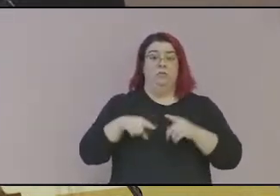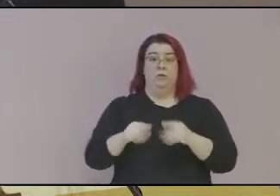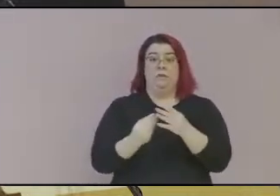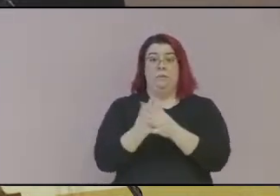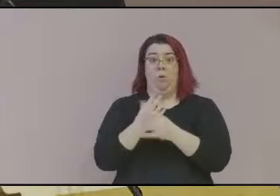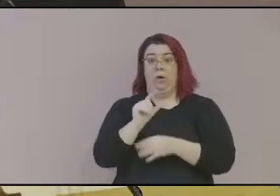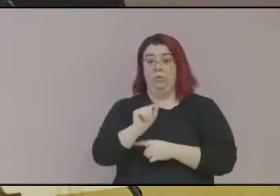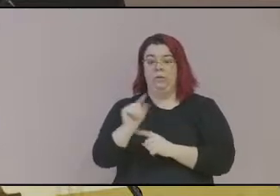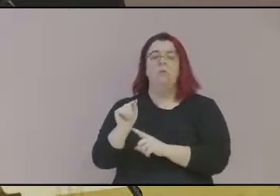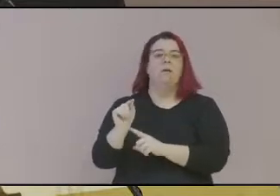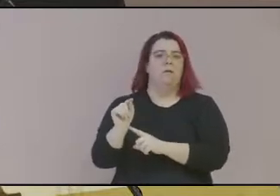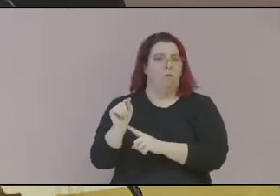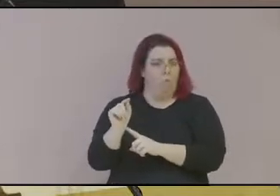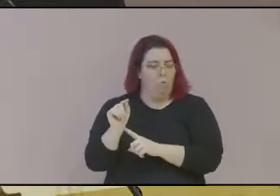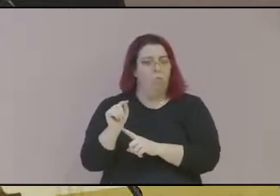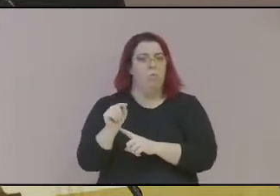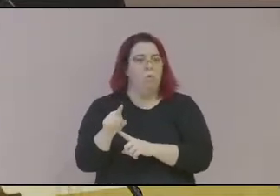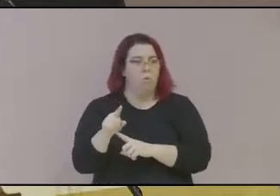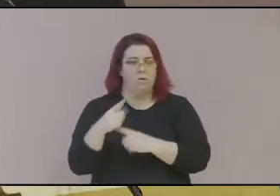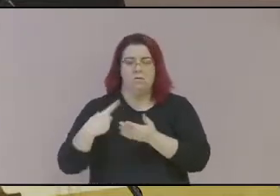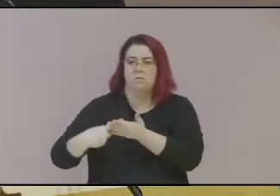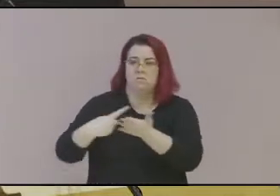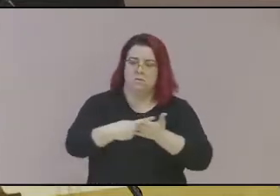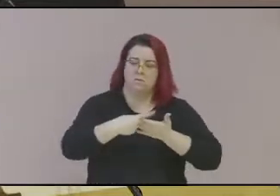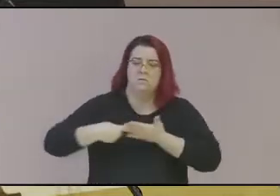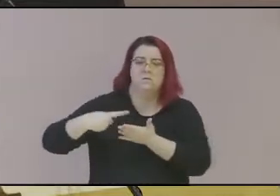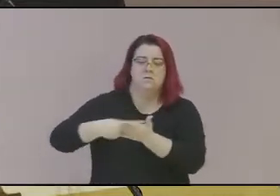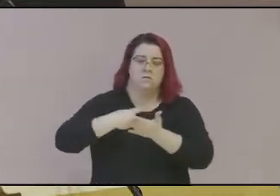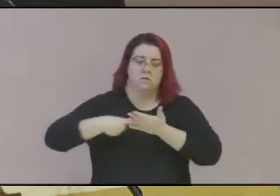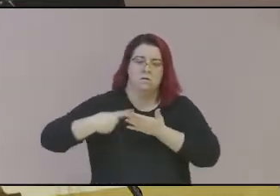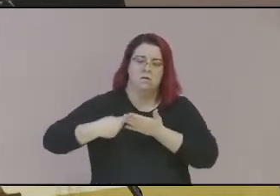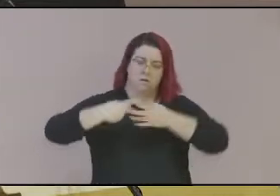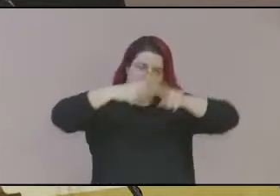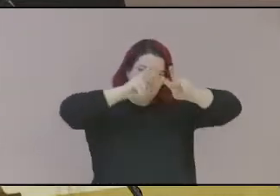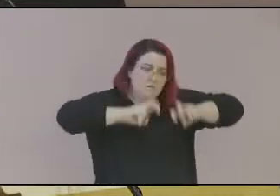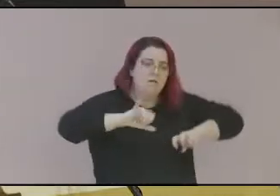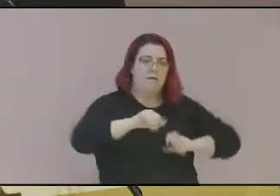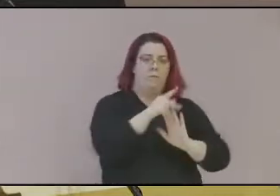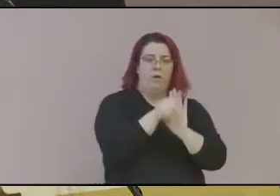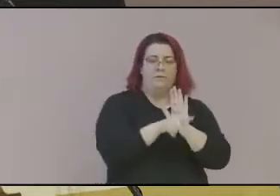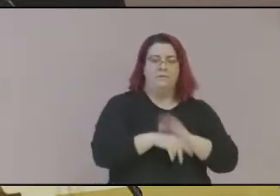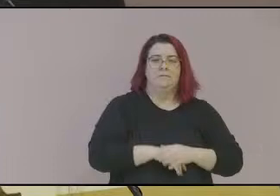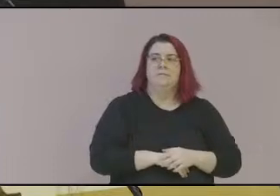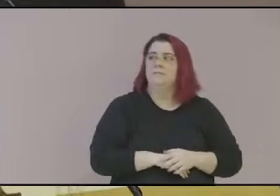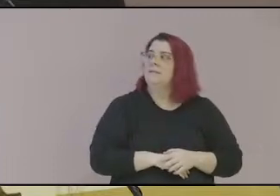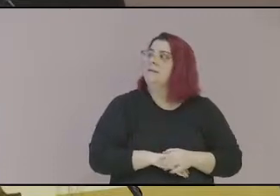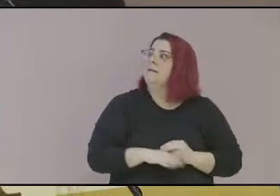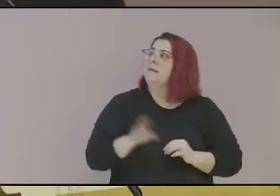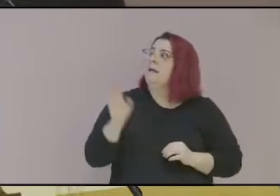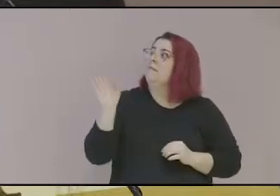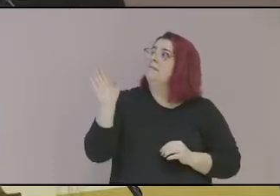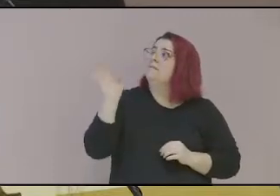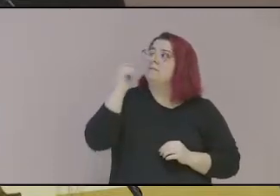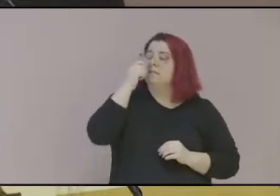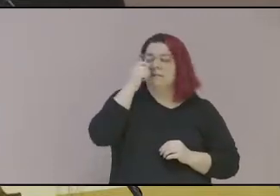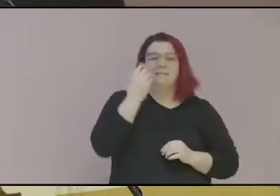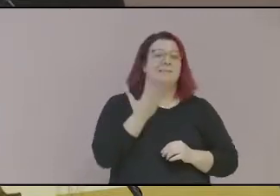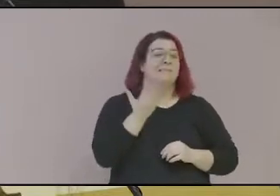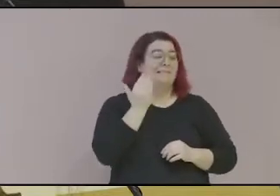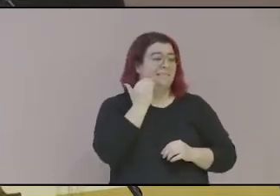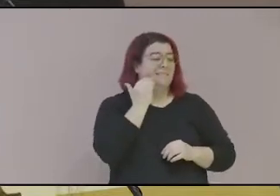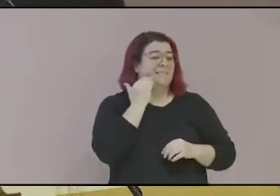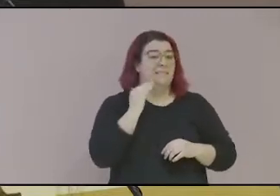And the slide I just showed to describe it was a screenshot of the Department of Health website that used